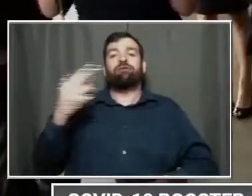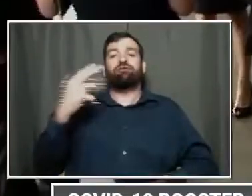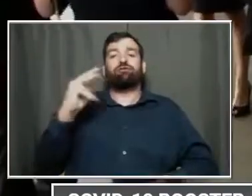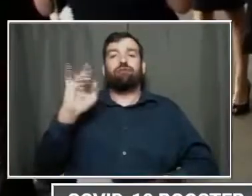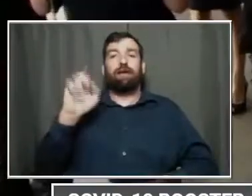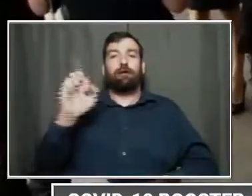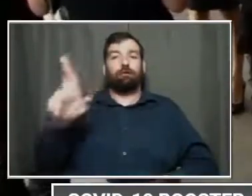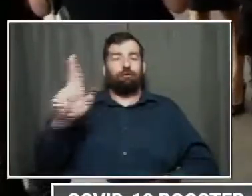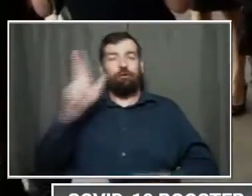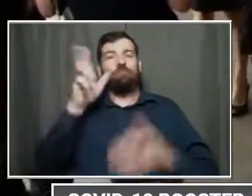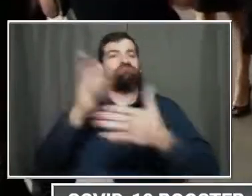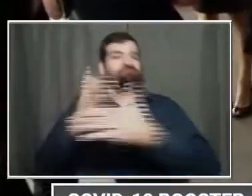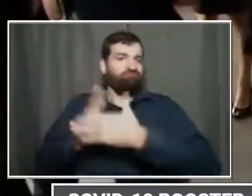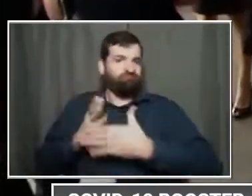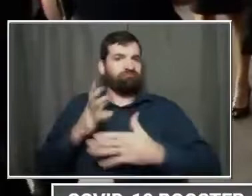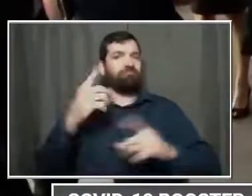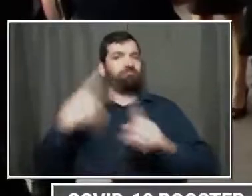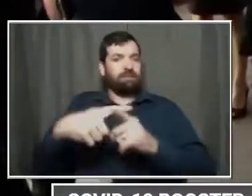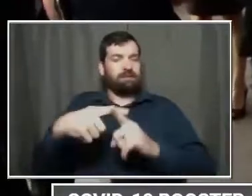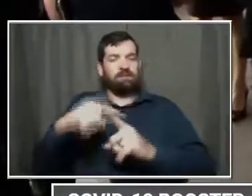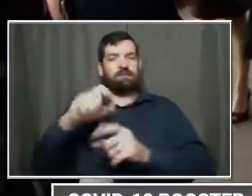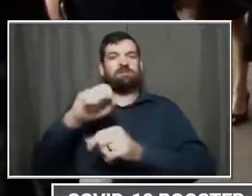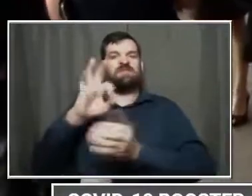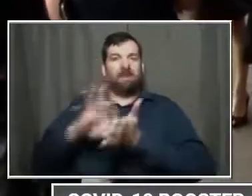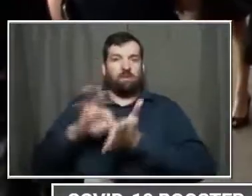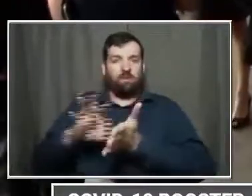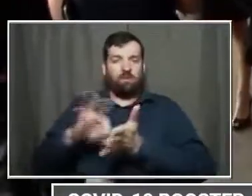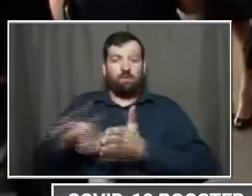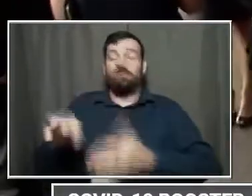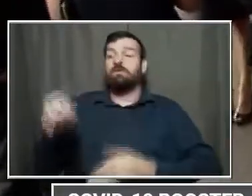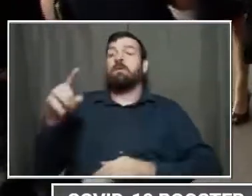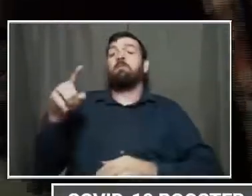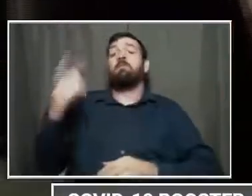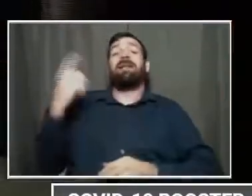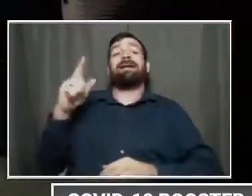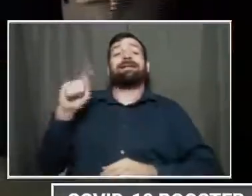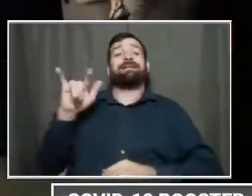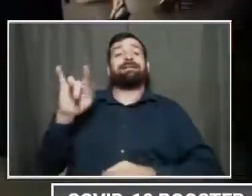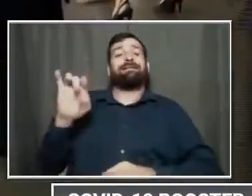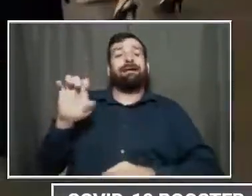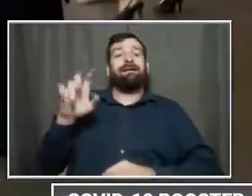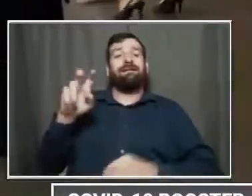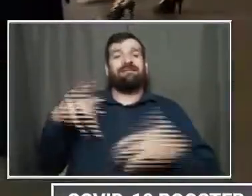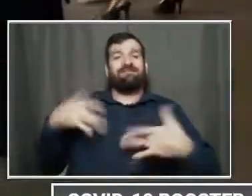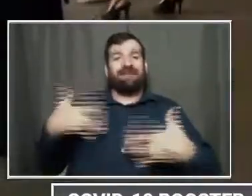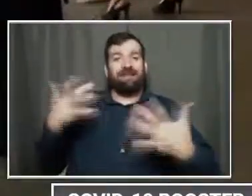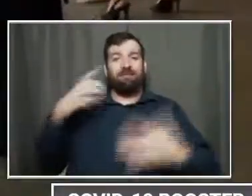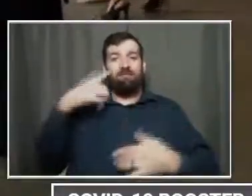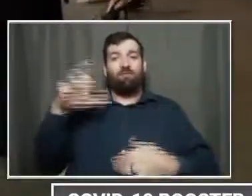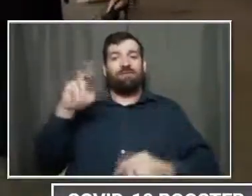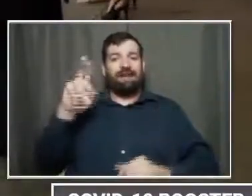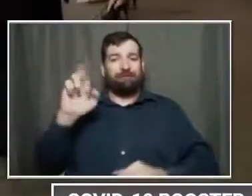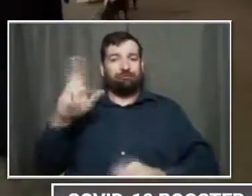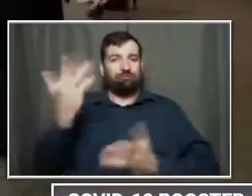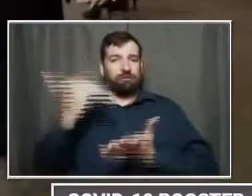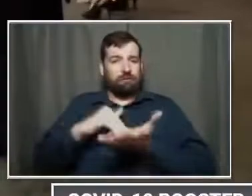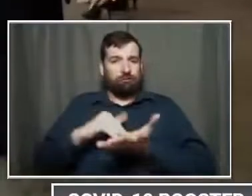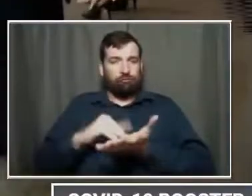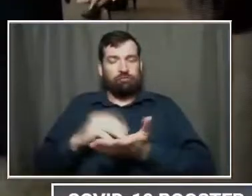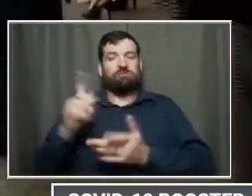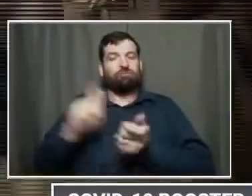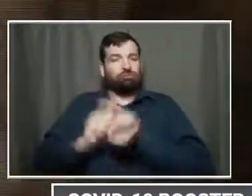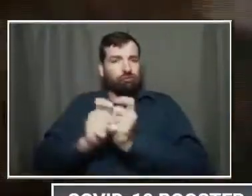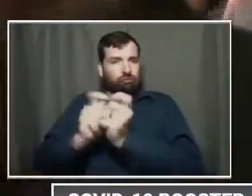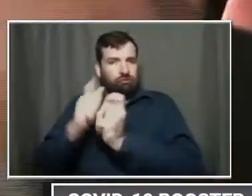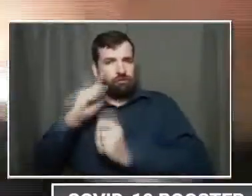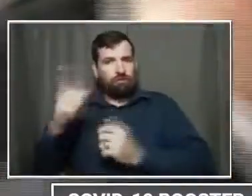count. And the annual Black Tie Gala benefiting the cancer treatment and the Cancer Center returns this weekend. The changes to this year's Treads and Threads